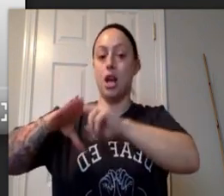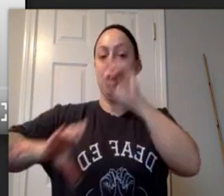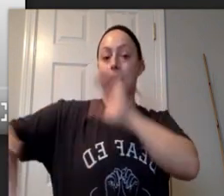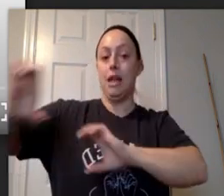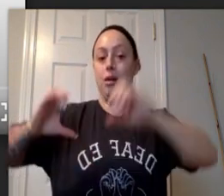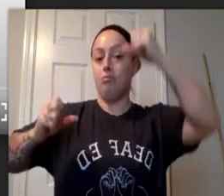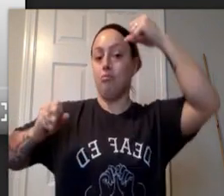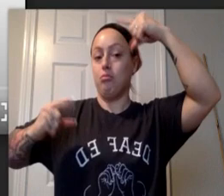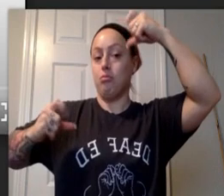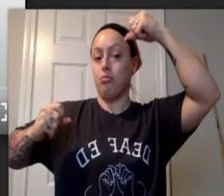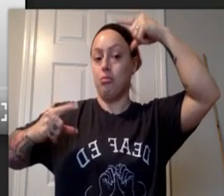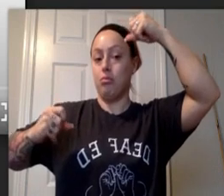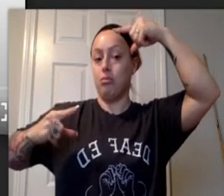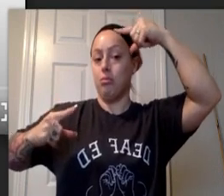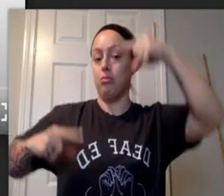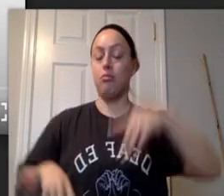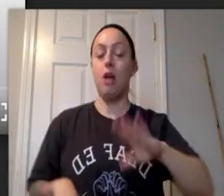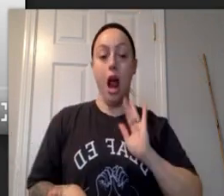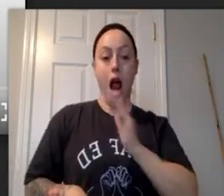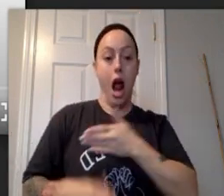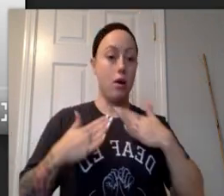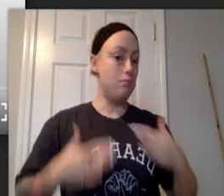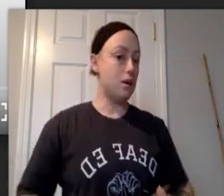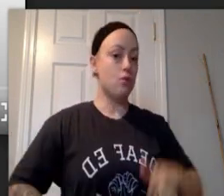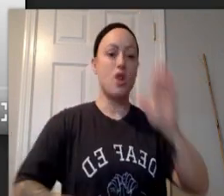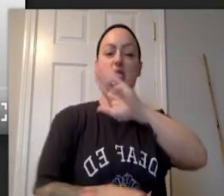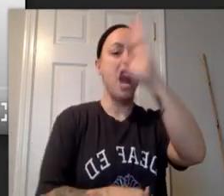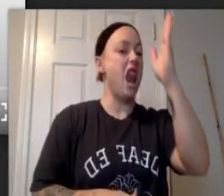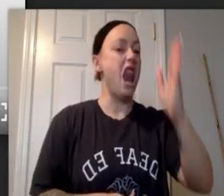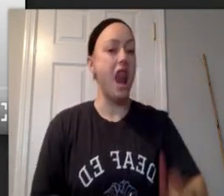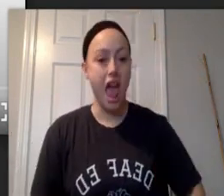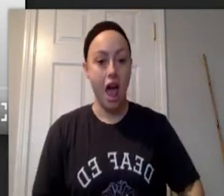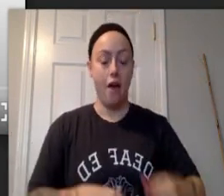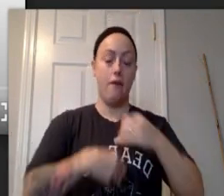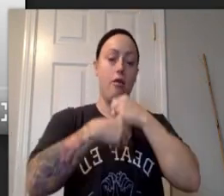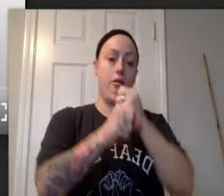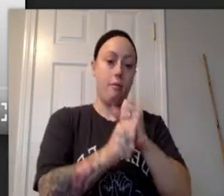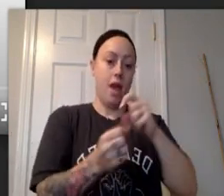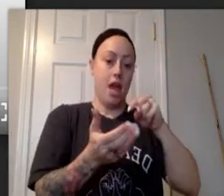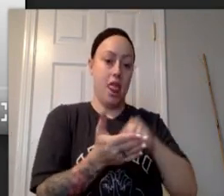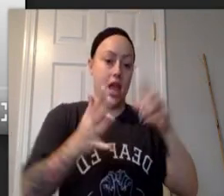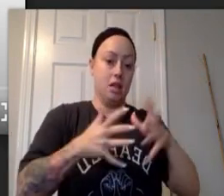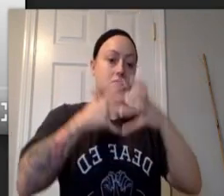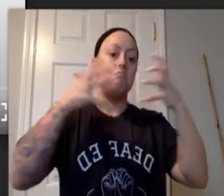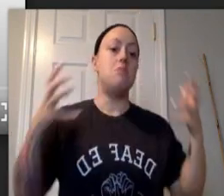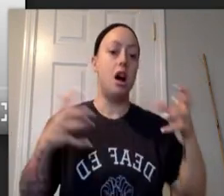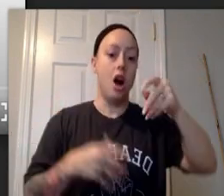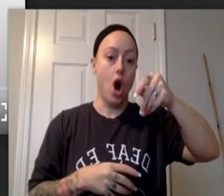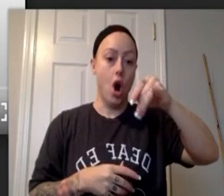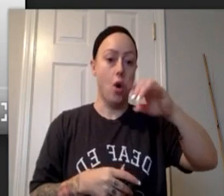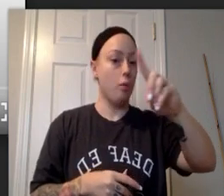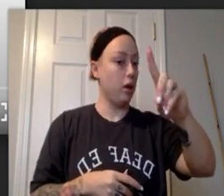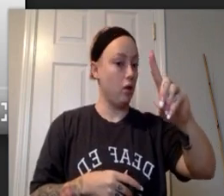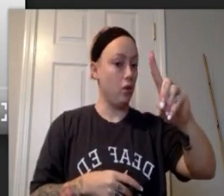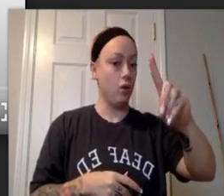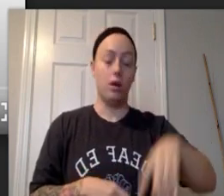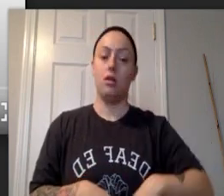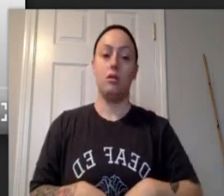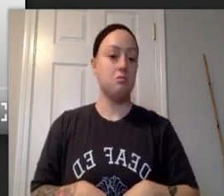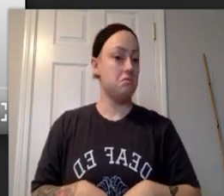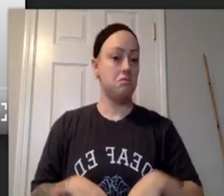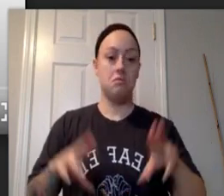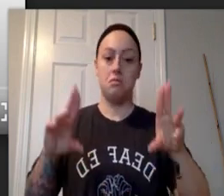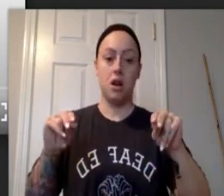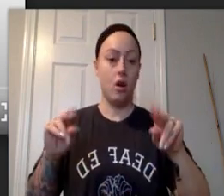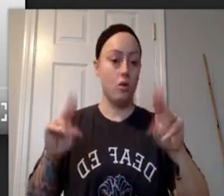an unhealthy extreme. Our body would never produce this much serotonin, it would never produce this much opioids, it would never produce this much